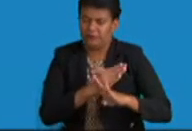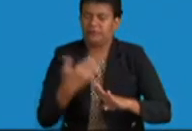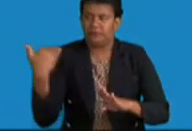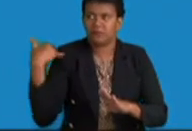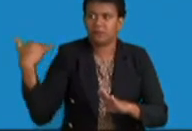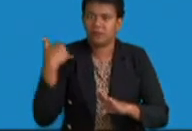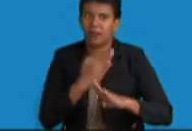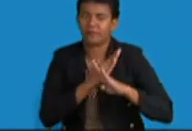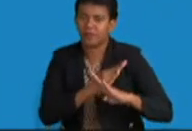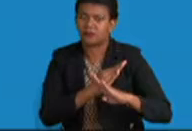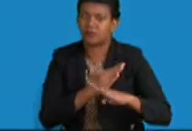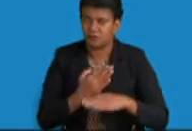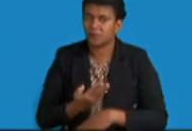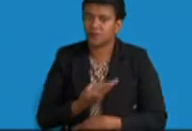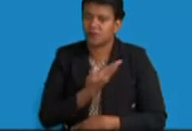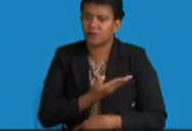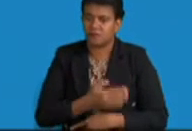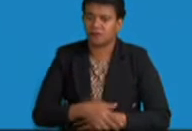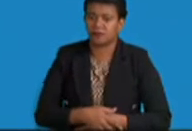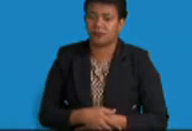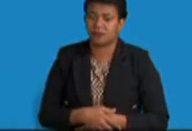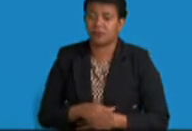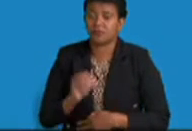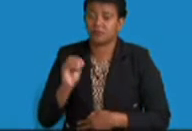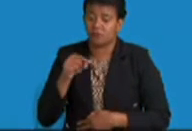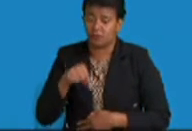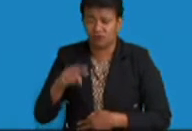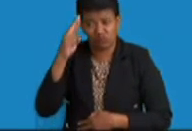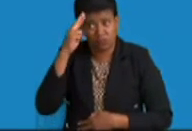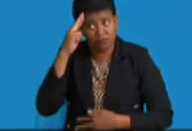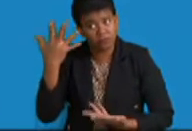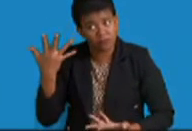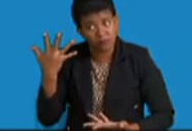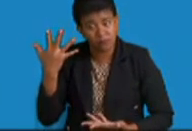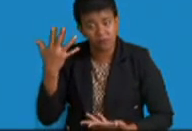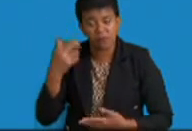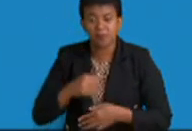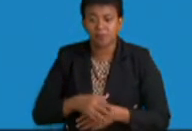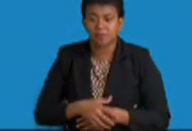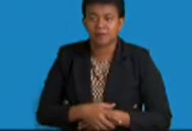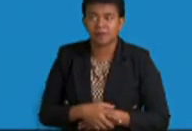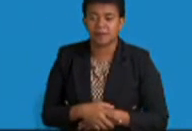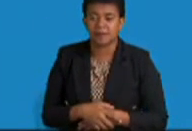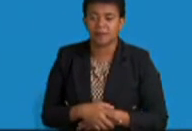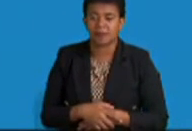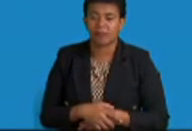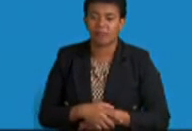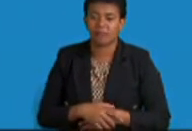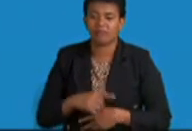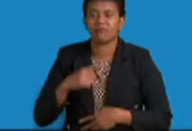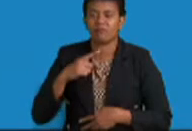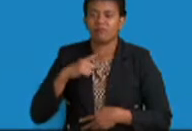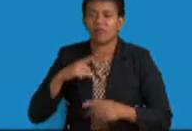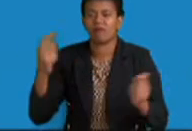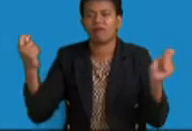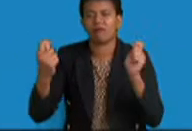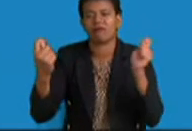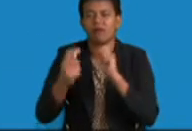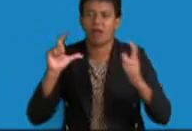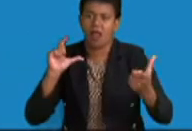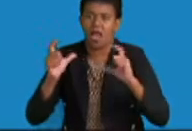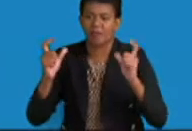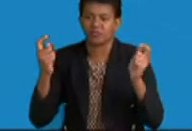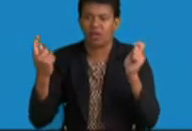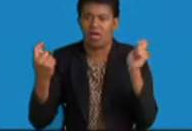Madam Speaker, it is for these compelling reasons, underscored by the threats of climate change on human security, that I